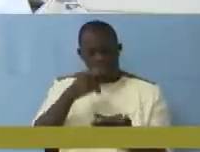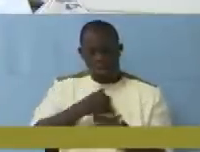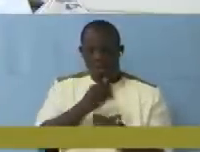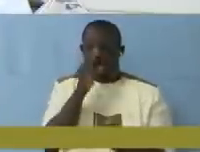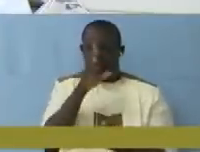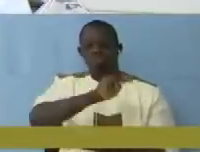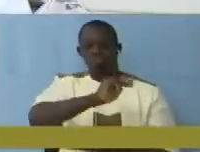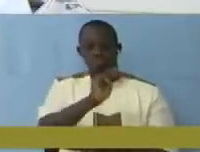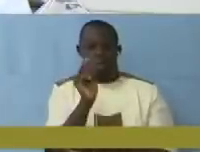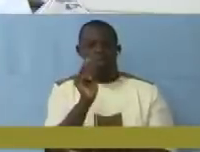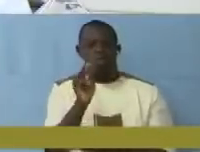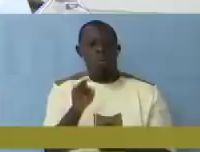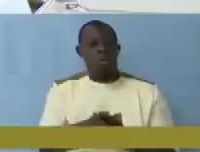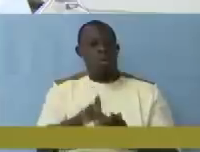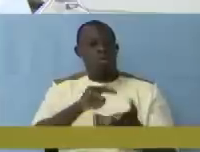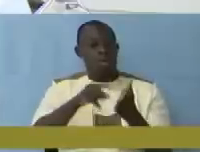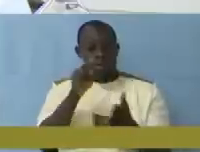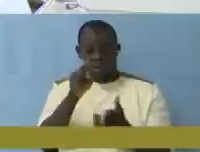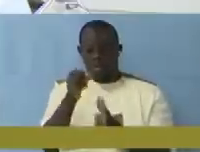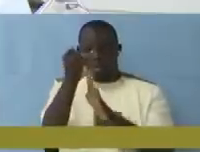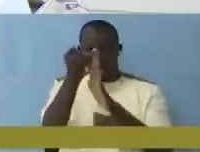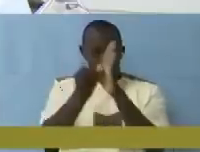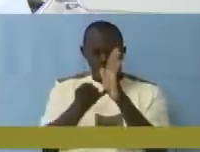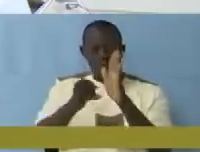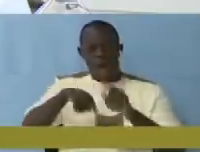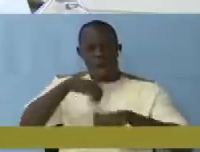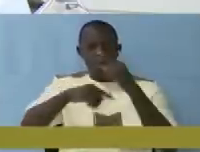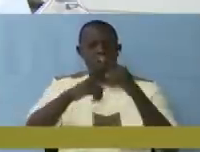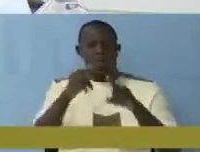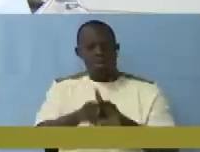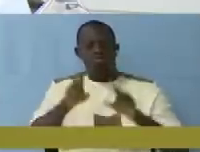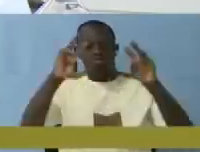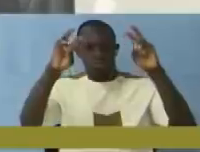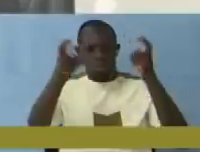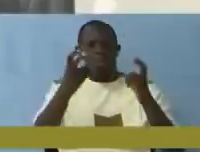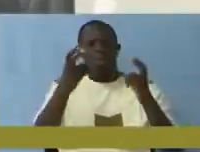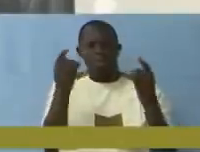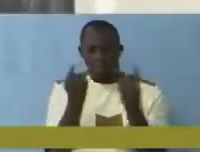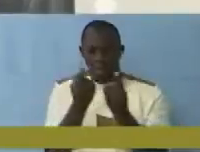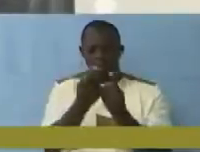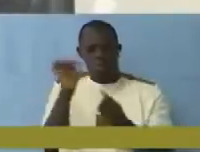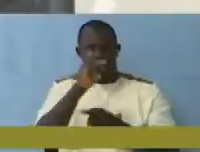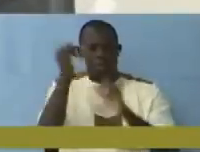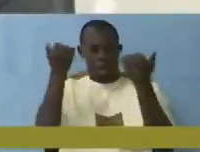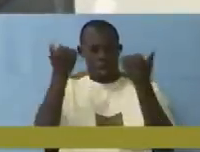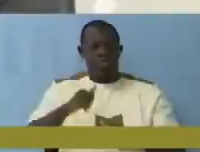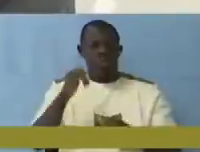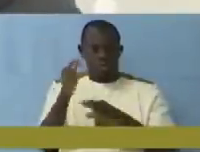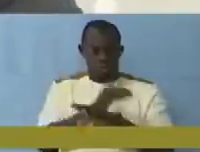That should be an issue of subject matter. It